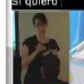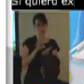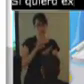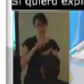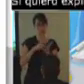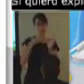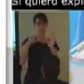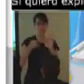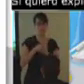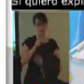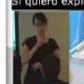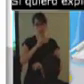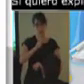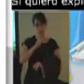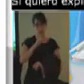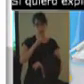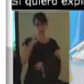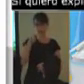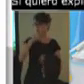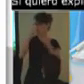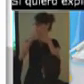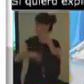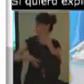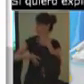what VIRCAP consists of. Well,